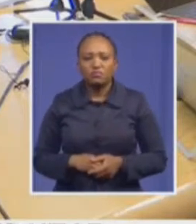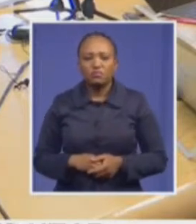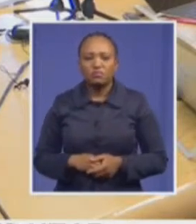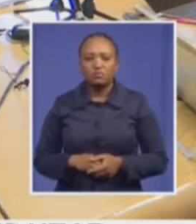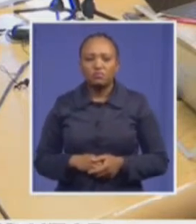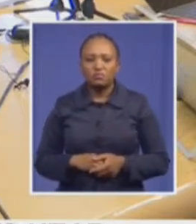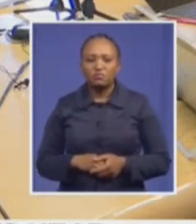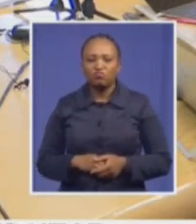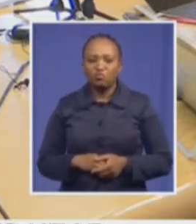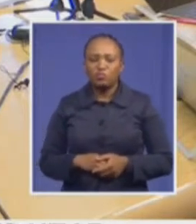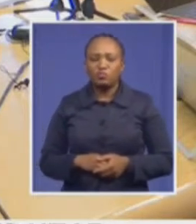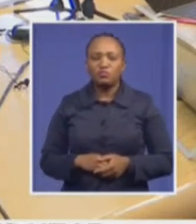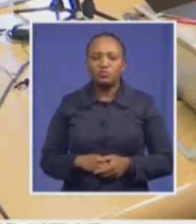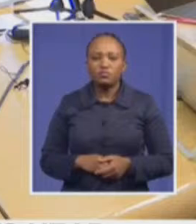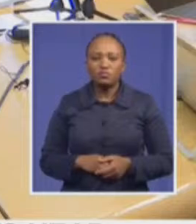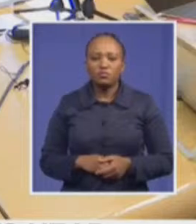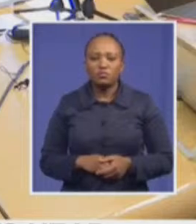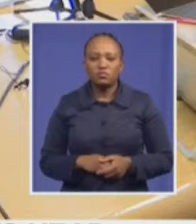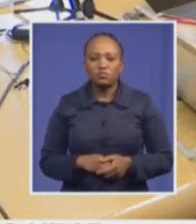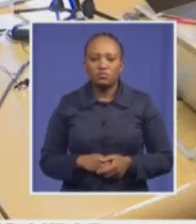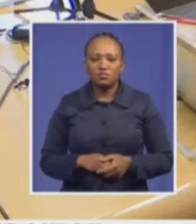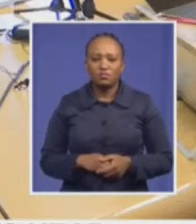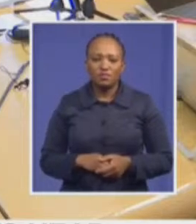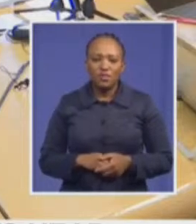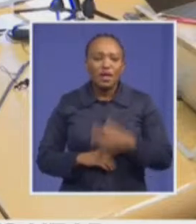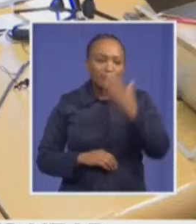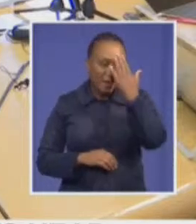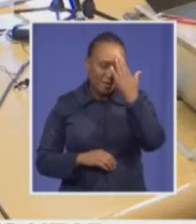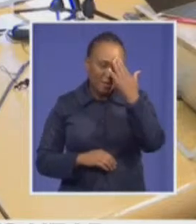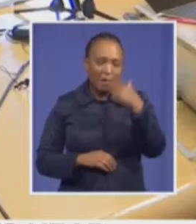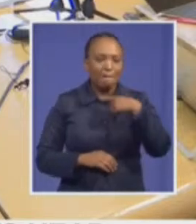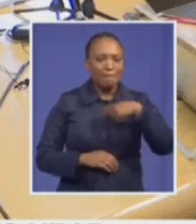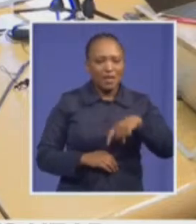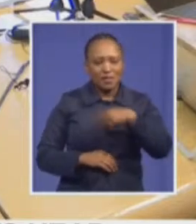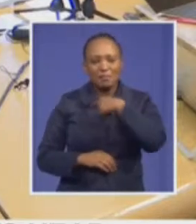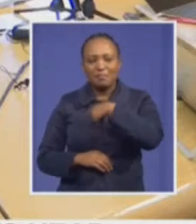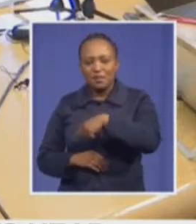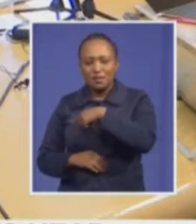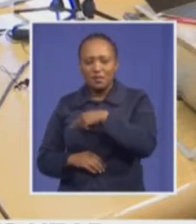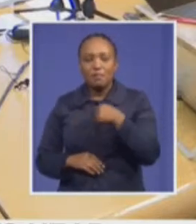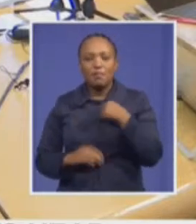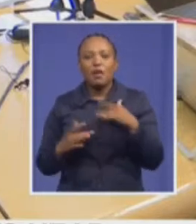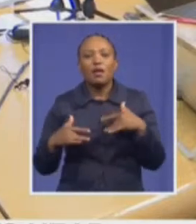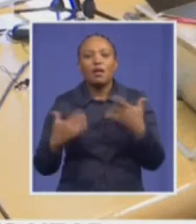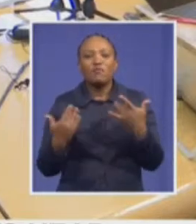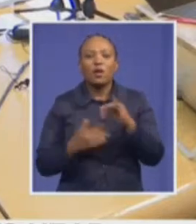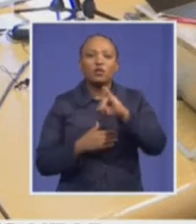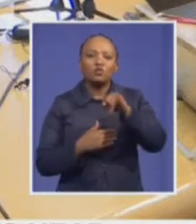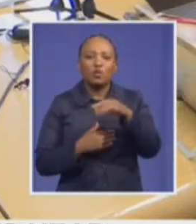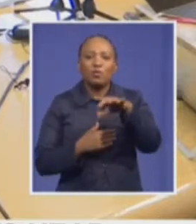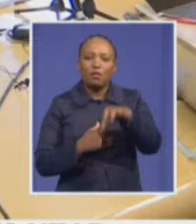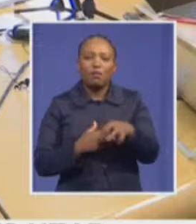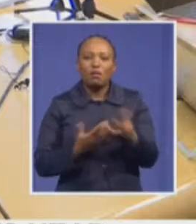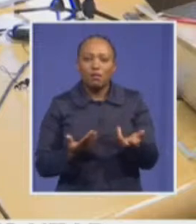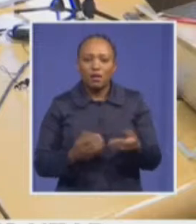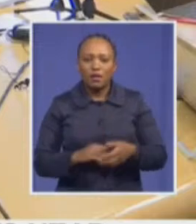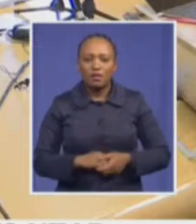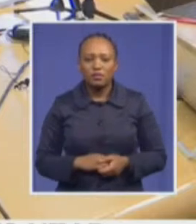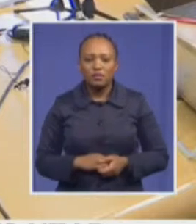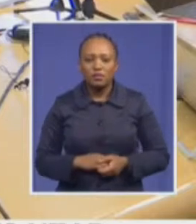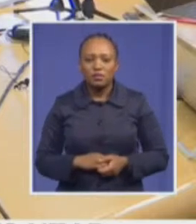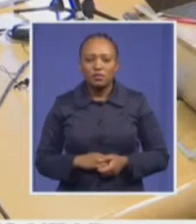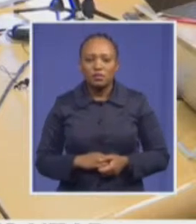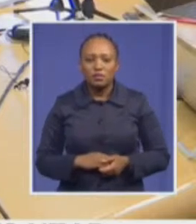the personalities in the company because I live in Joburg. Yes, all right. Thank you. Thank you. That's